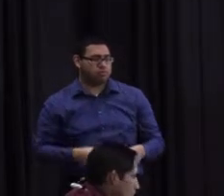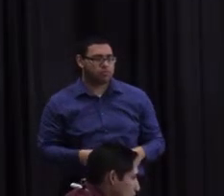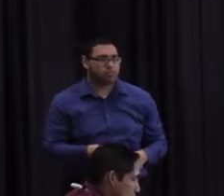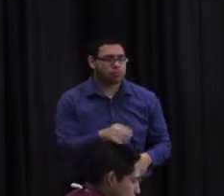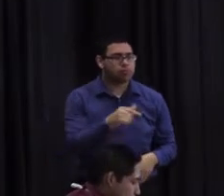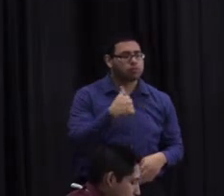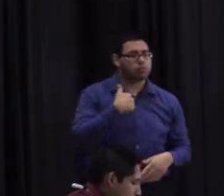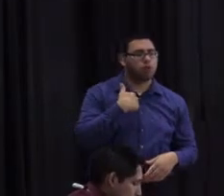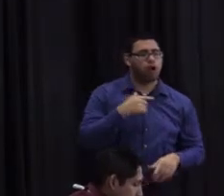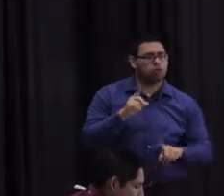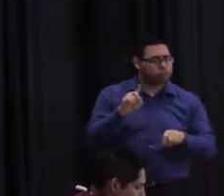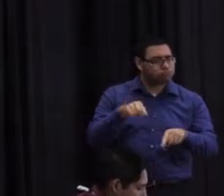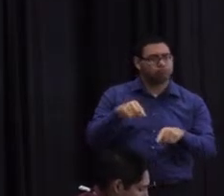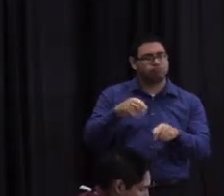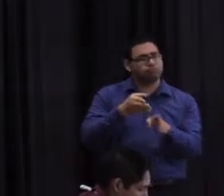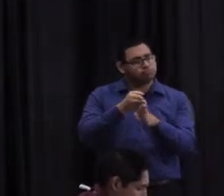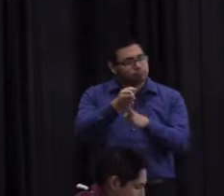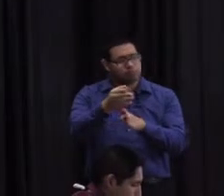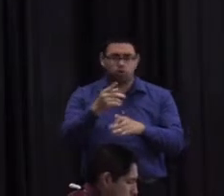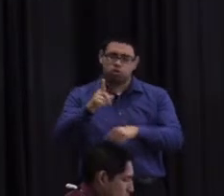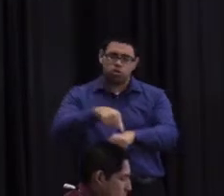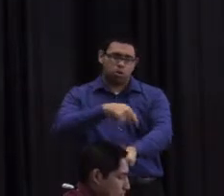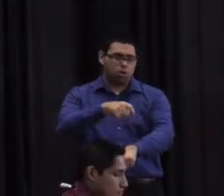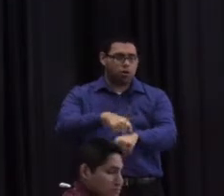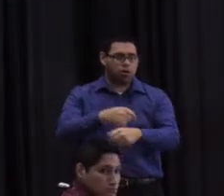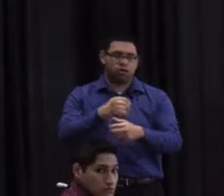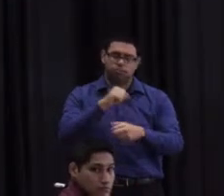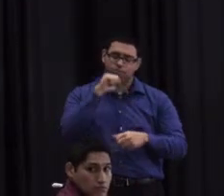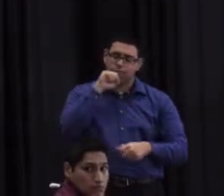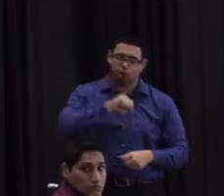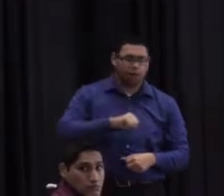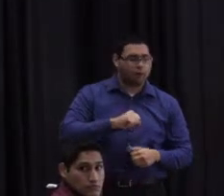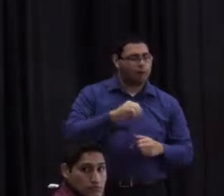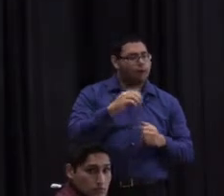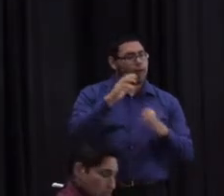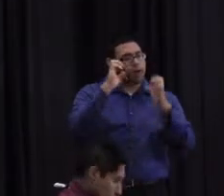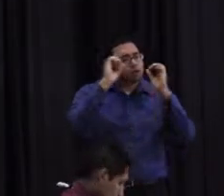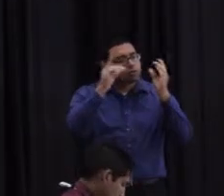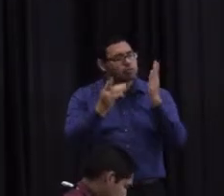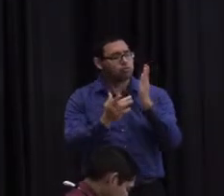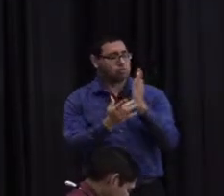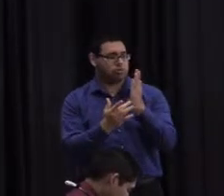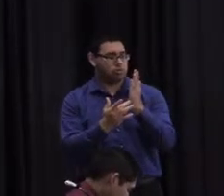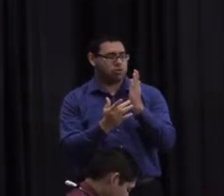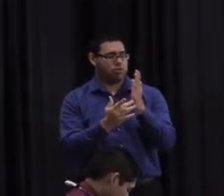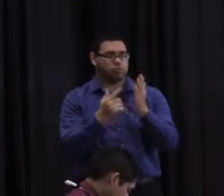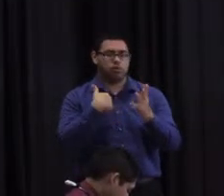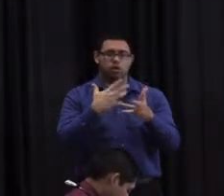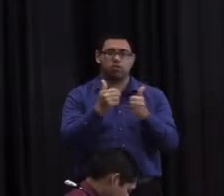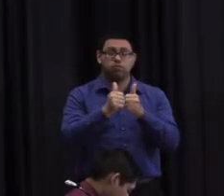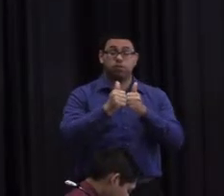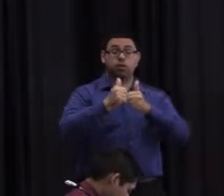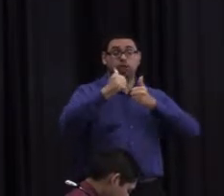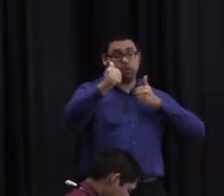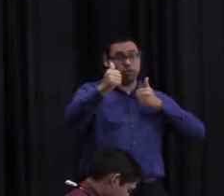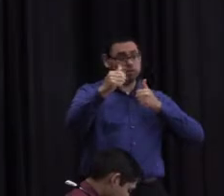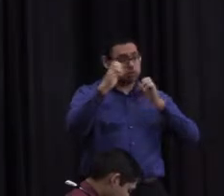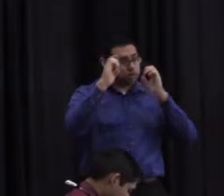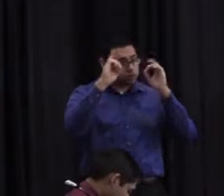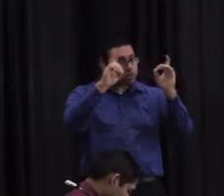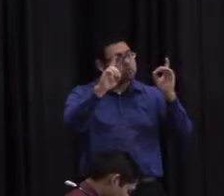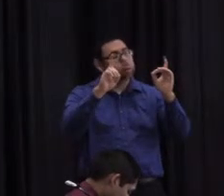and I've been in this field for a long time. I love educational technology and all of that. I love distance education.